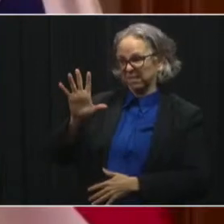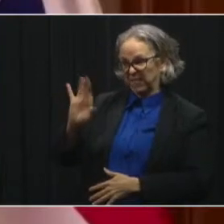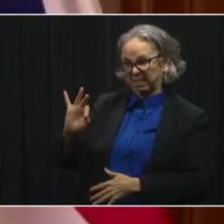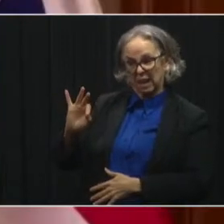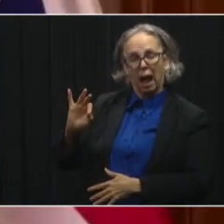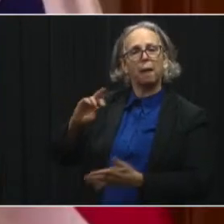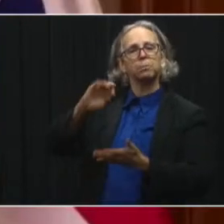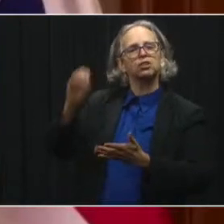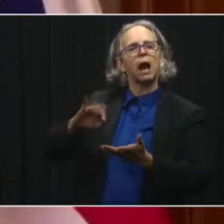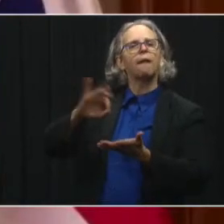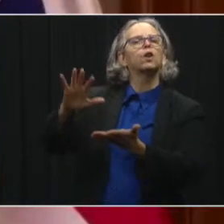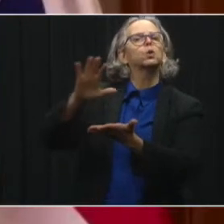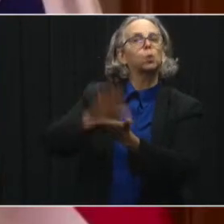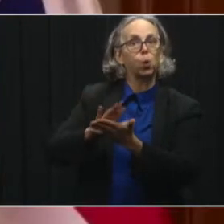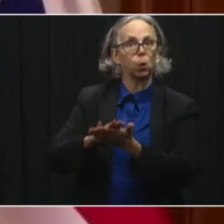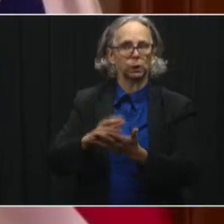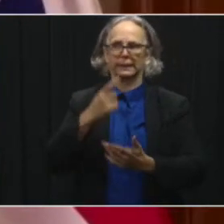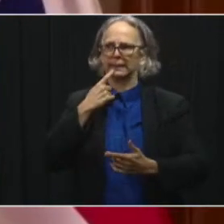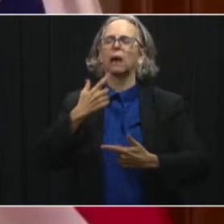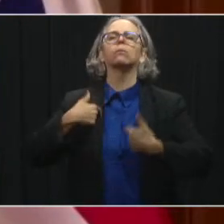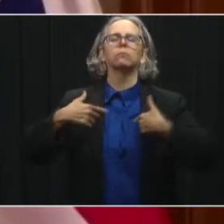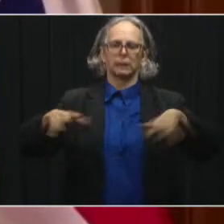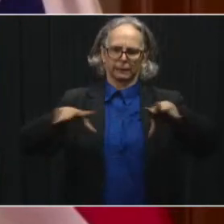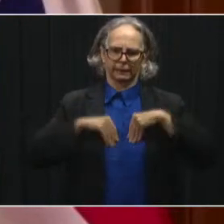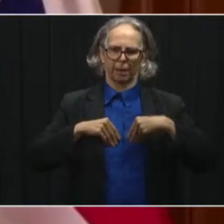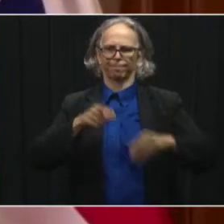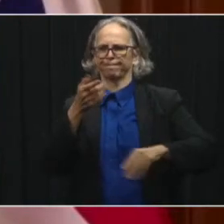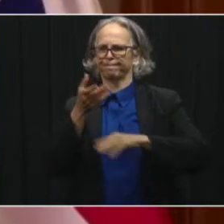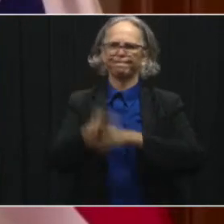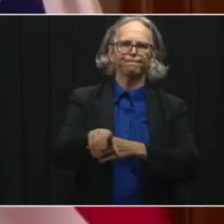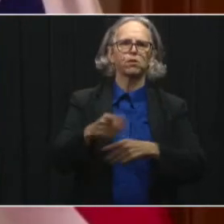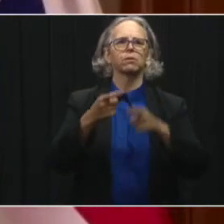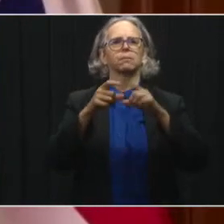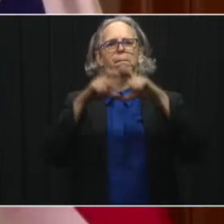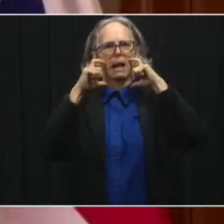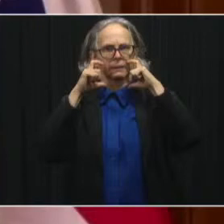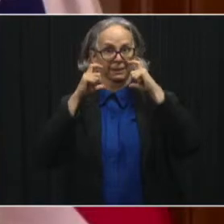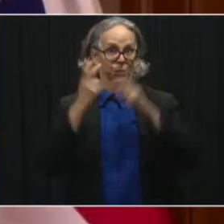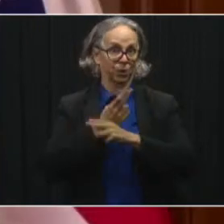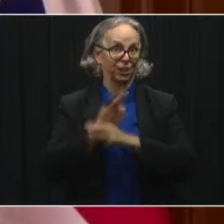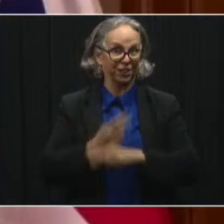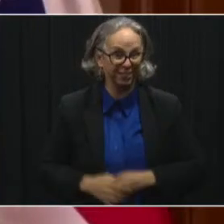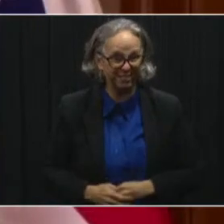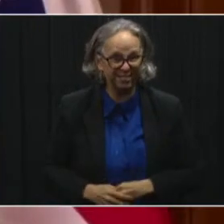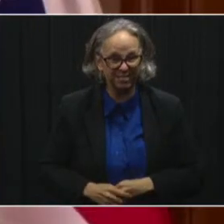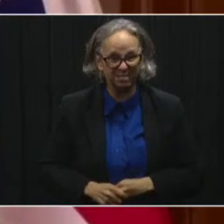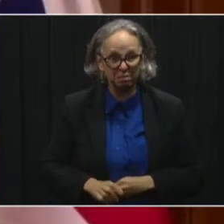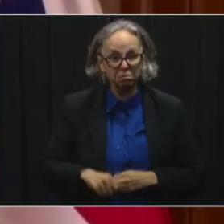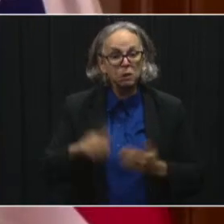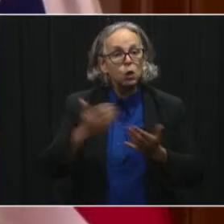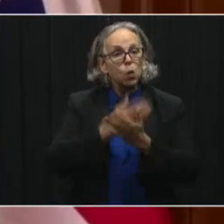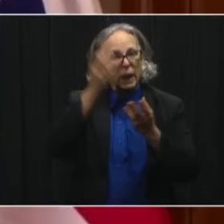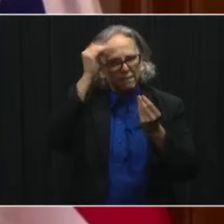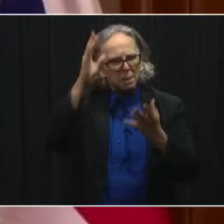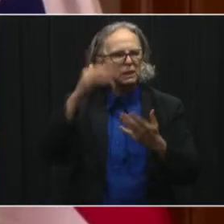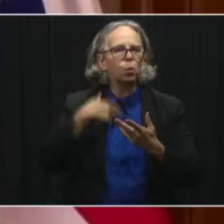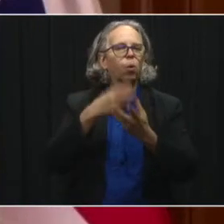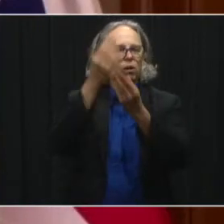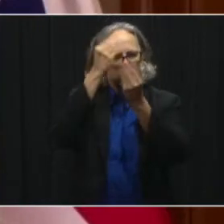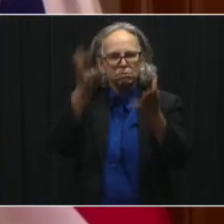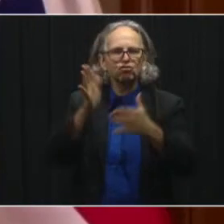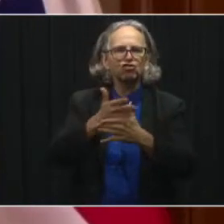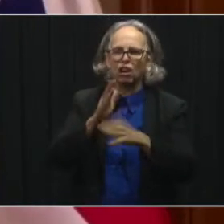So, as I said, we'll get more accurate data, up-to-date data, at least on Thursday, and we will report